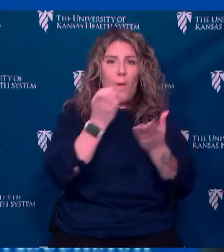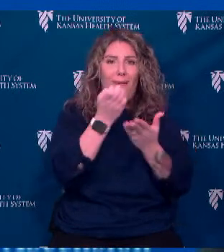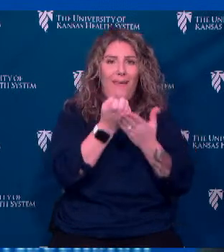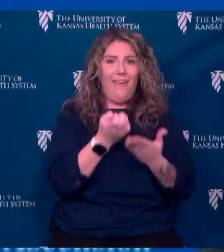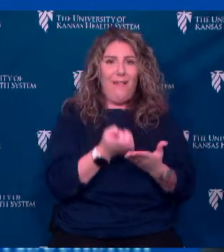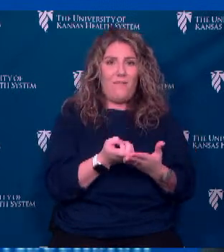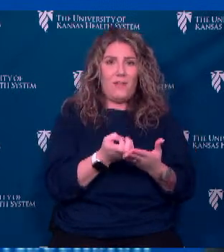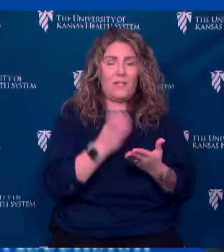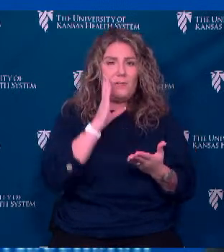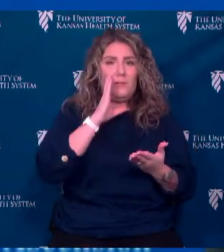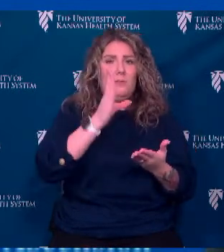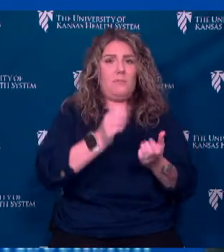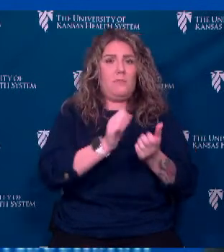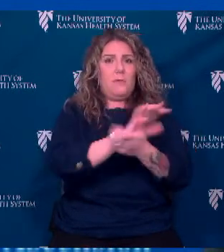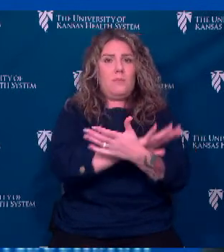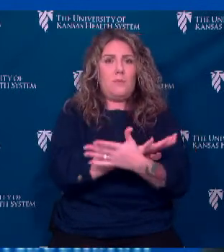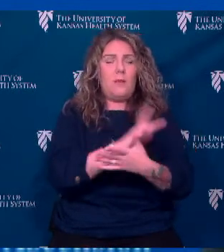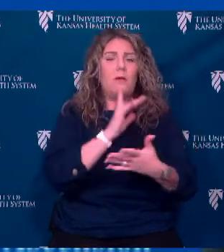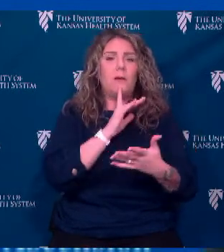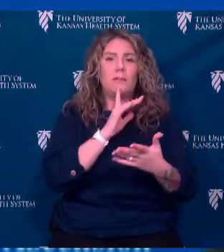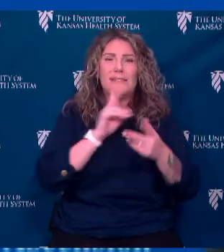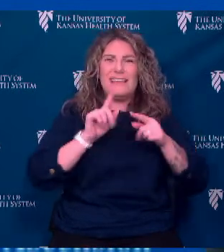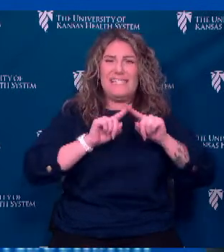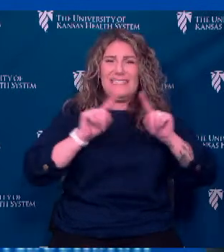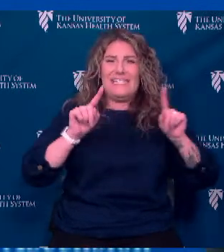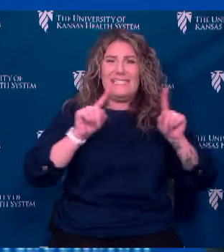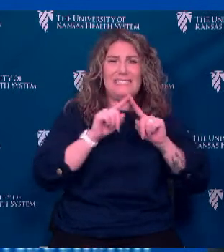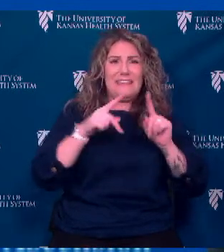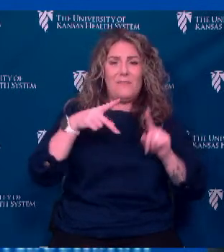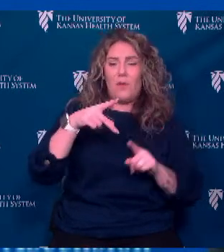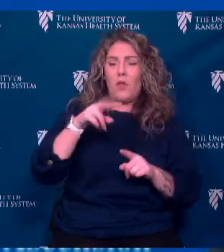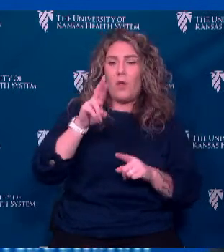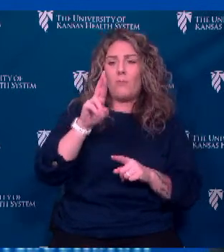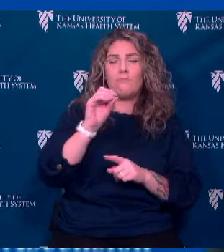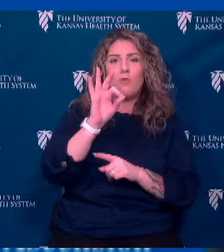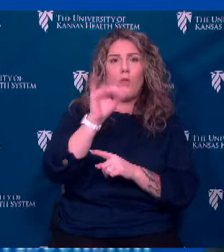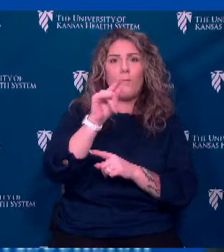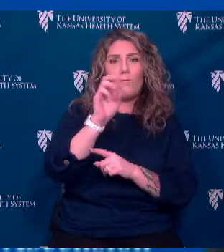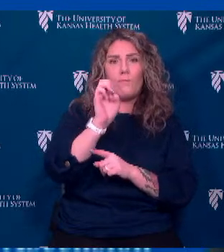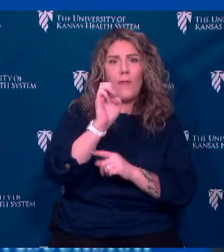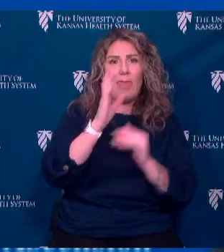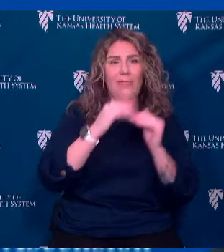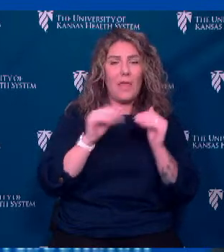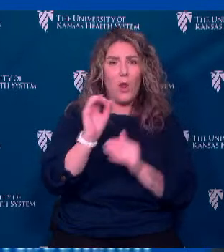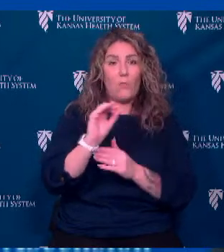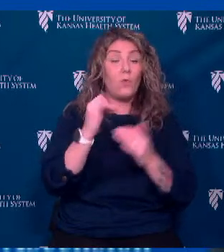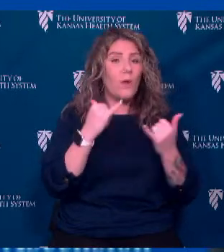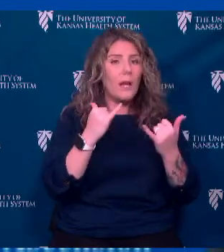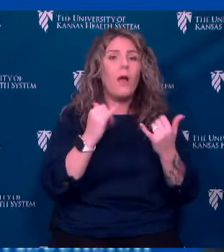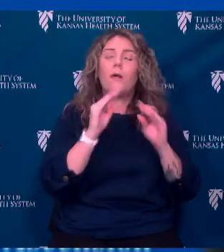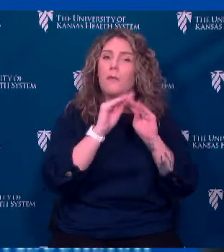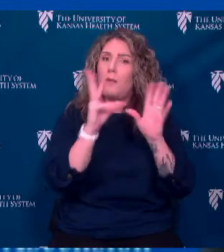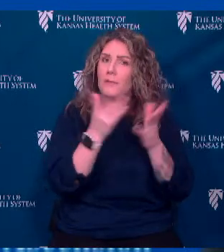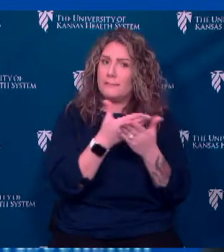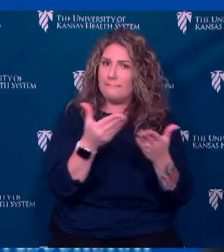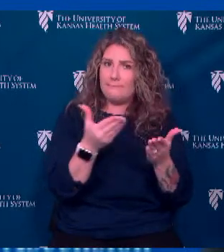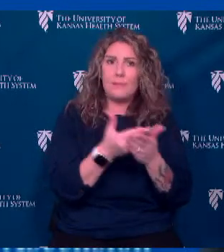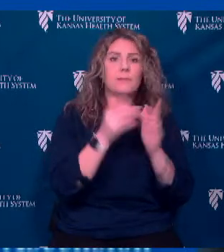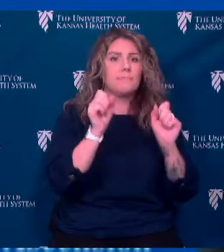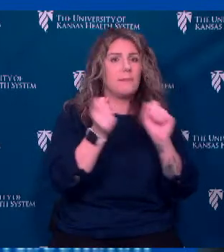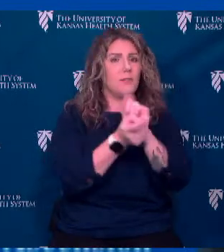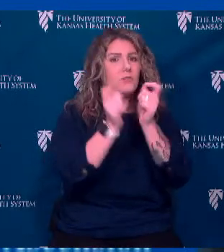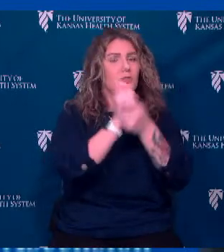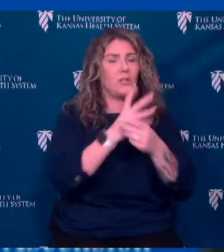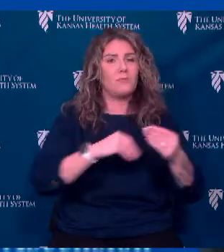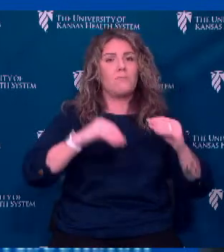it will cause a profile different than Omicron in general right now. Obviously, things could change. More research is published